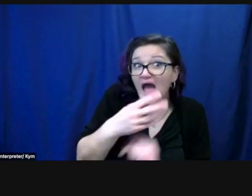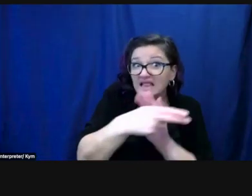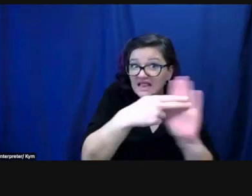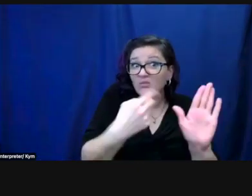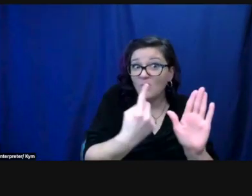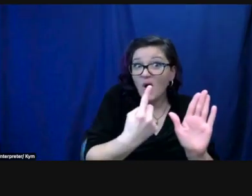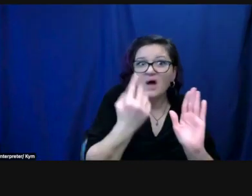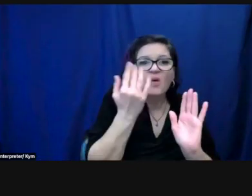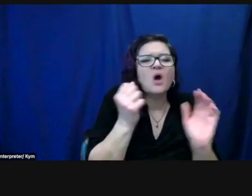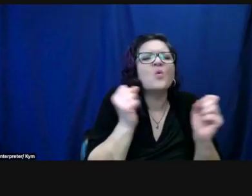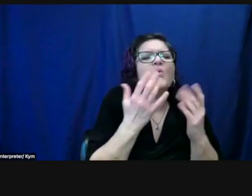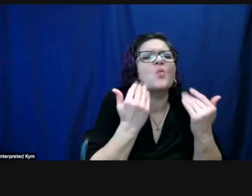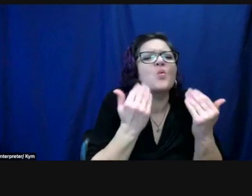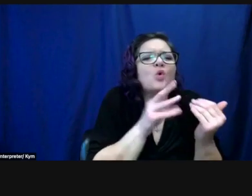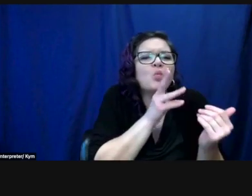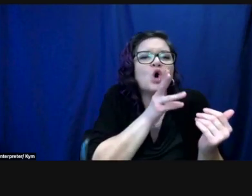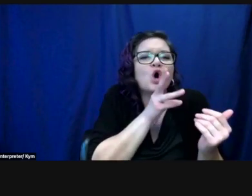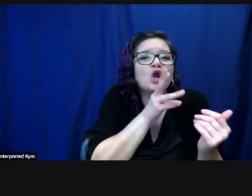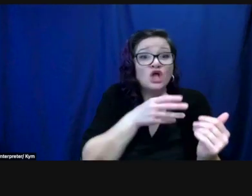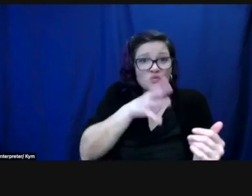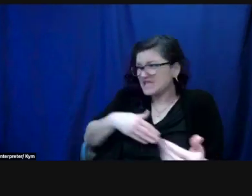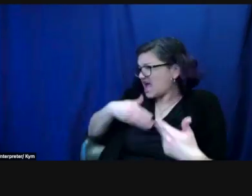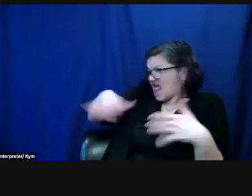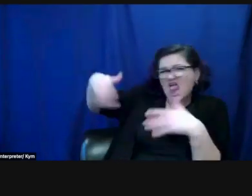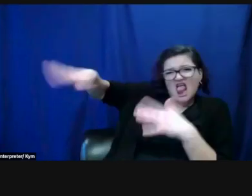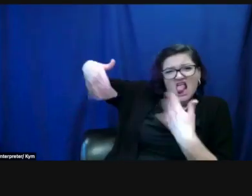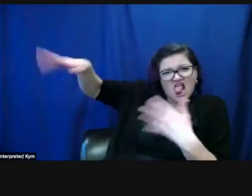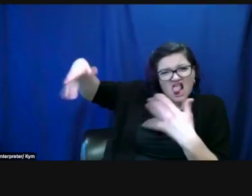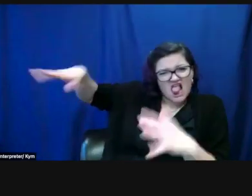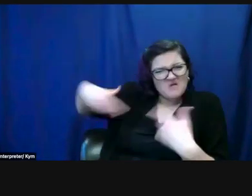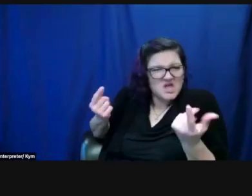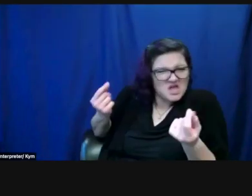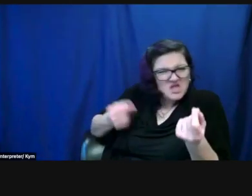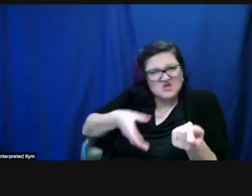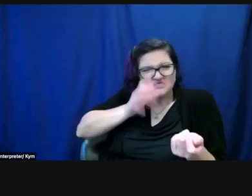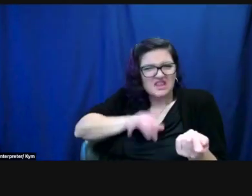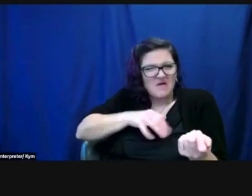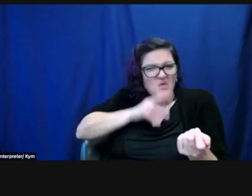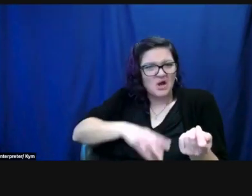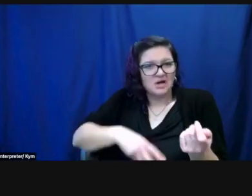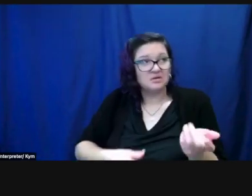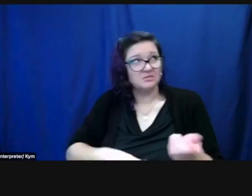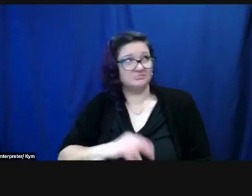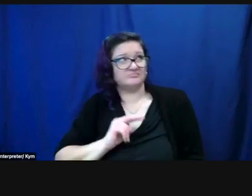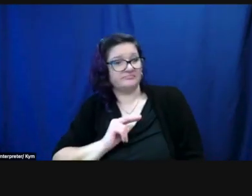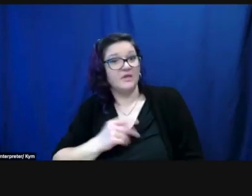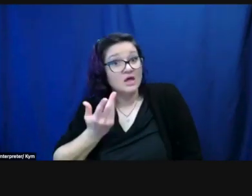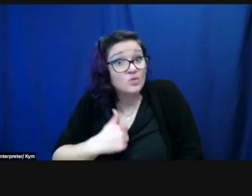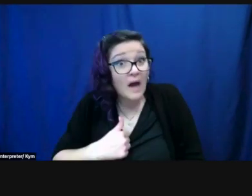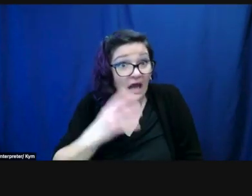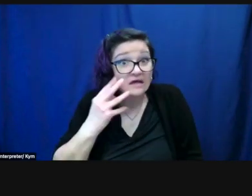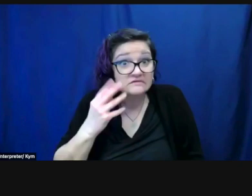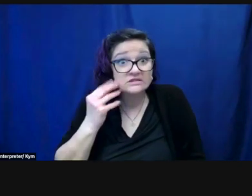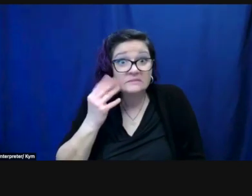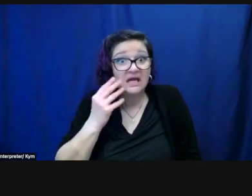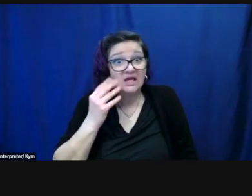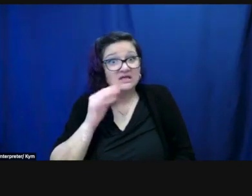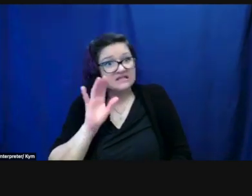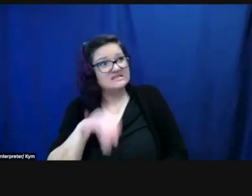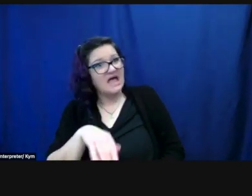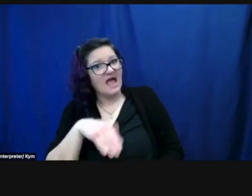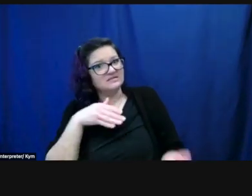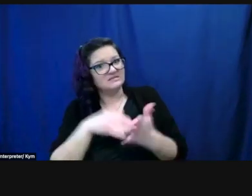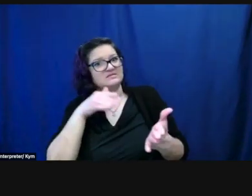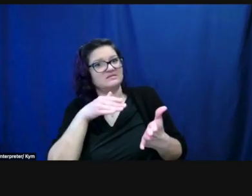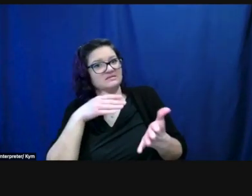cool. And the ladies would say, get away from that, get away from that. What are you doing drinking from that? So I've experienced the segregation in